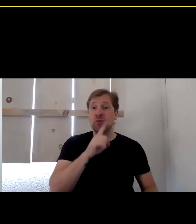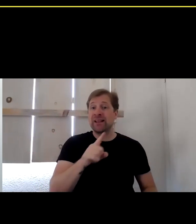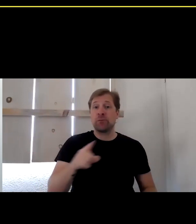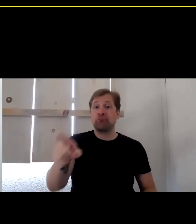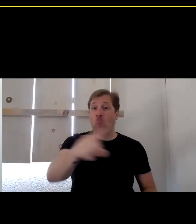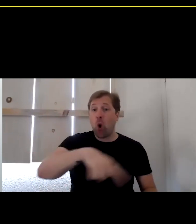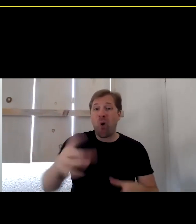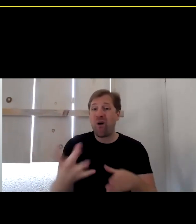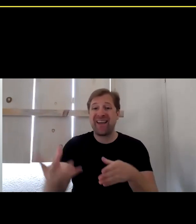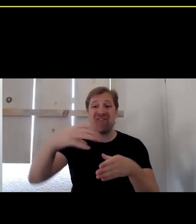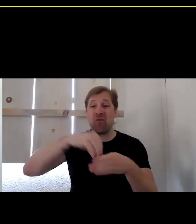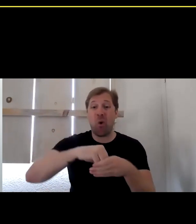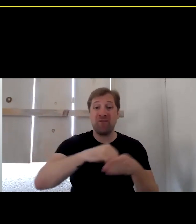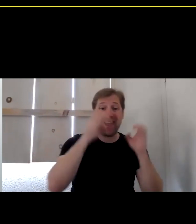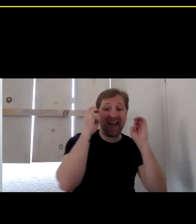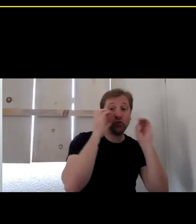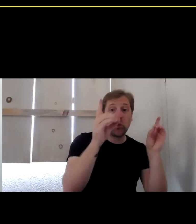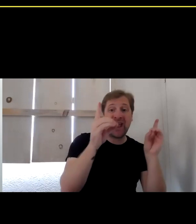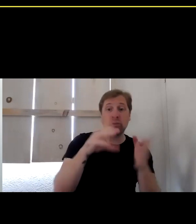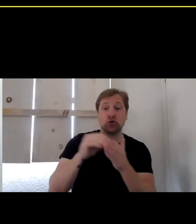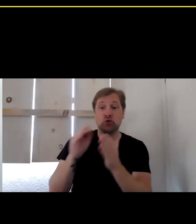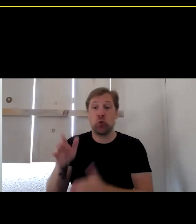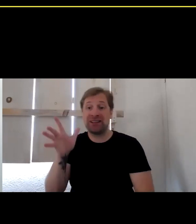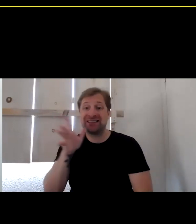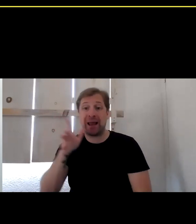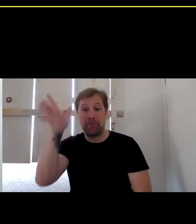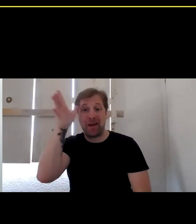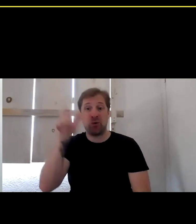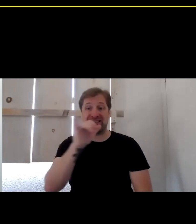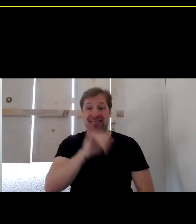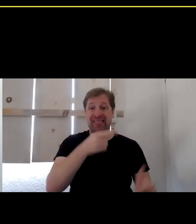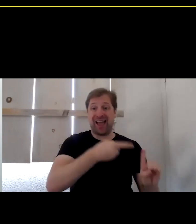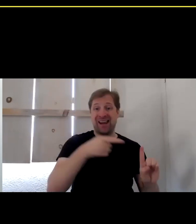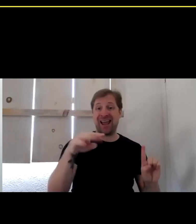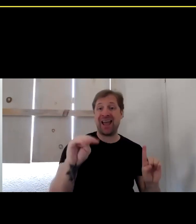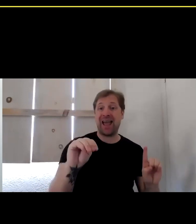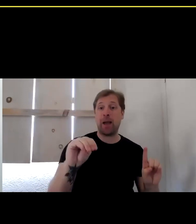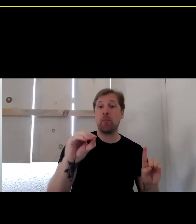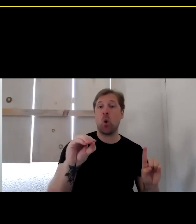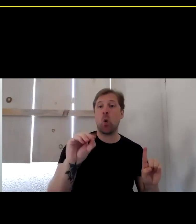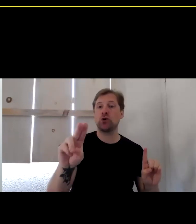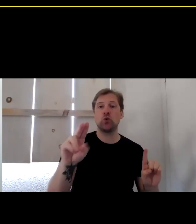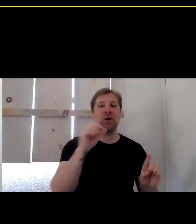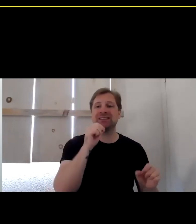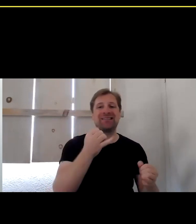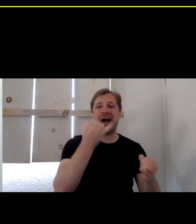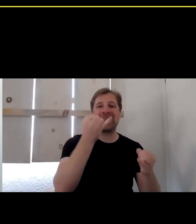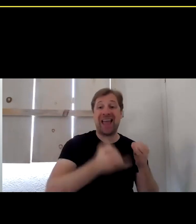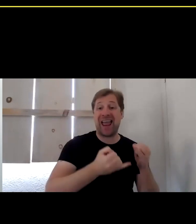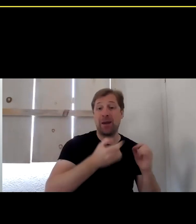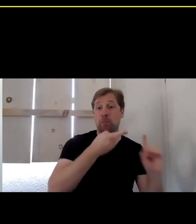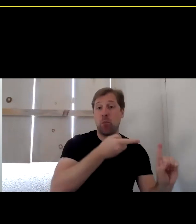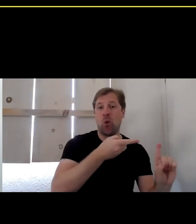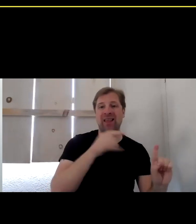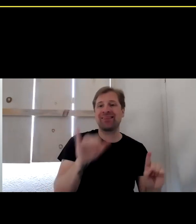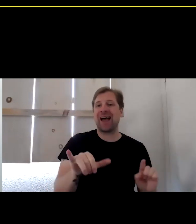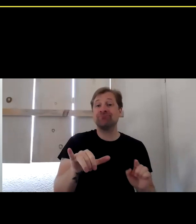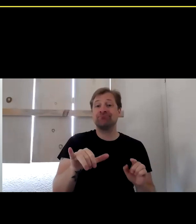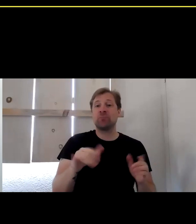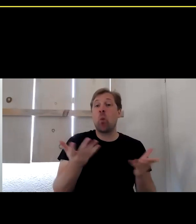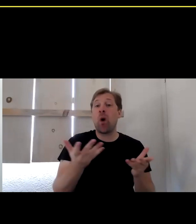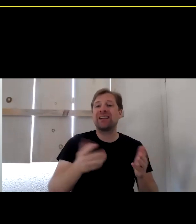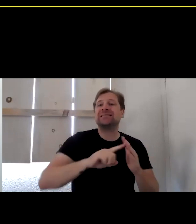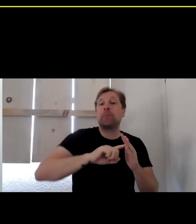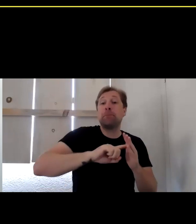and parents. This MOU is not an end point. It's a beginning.